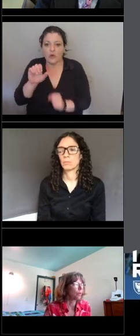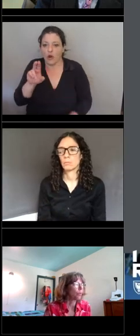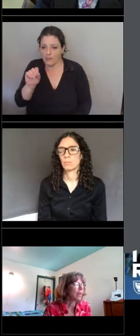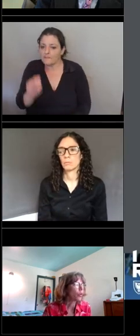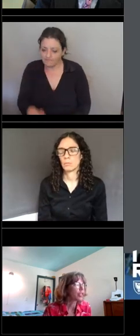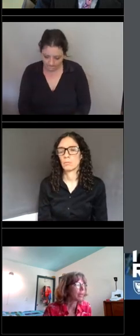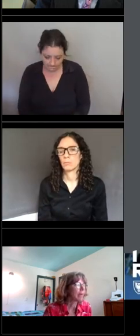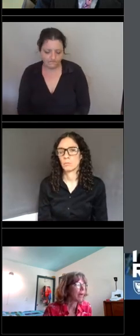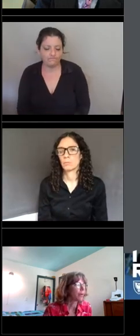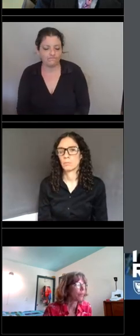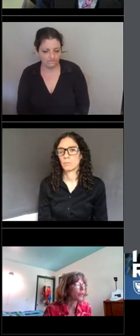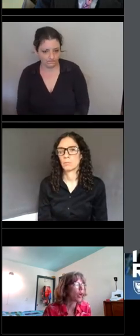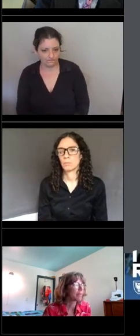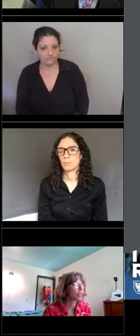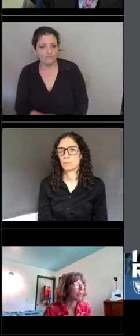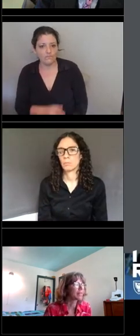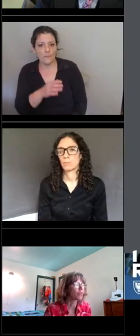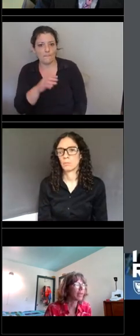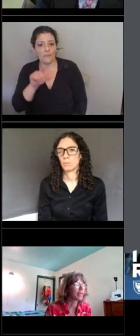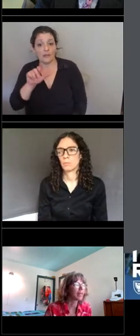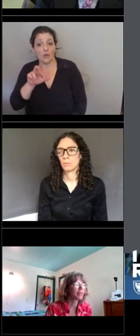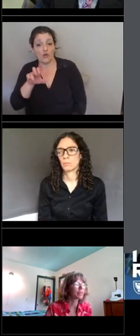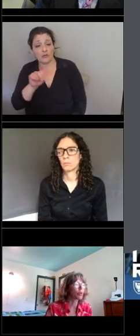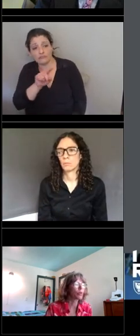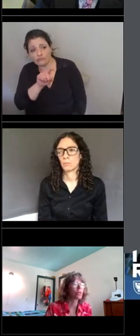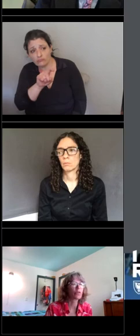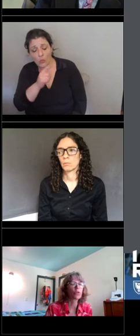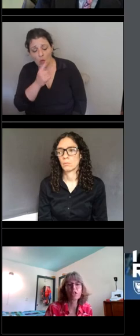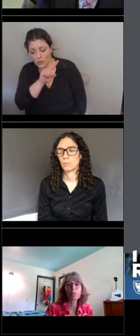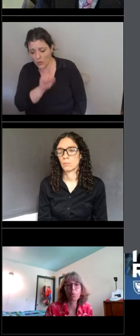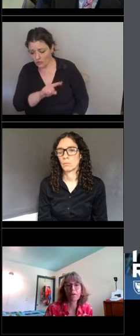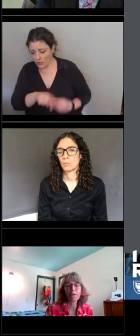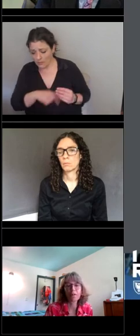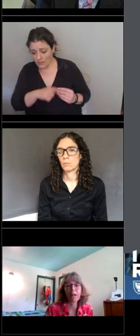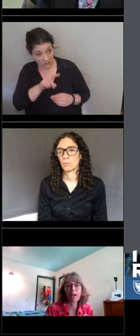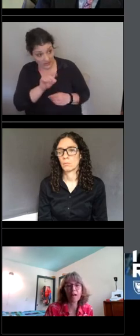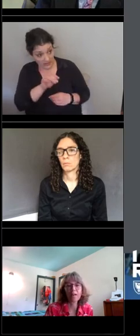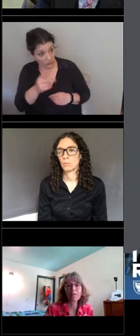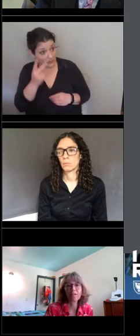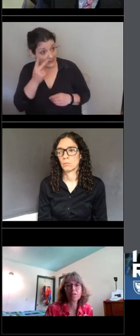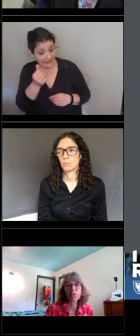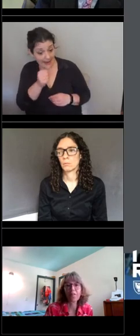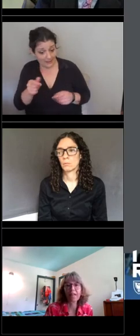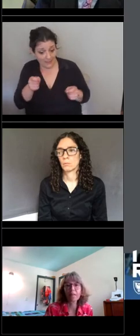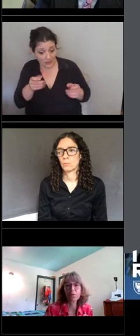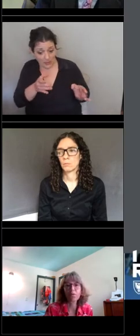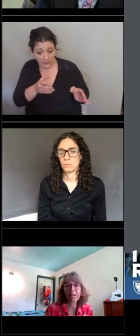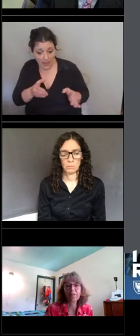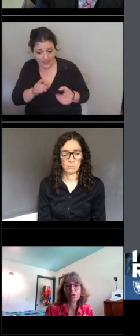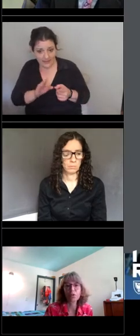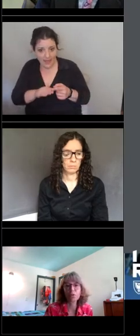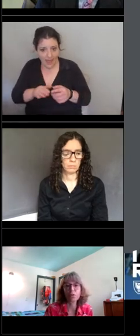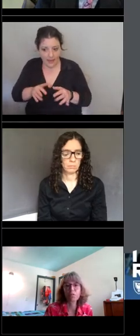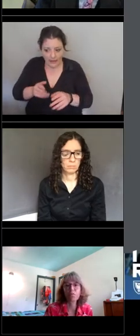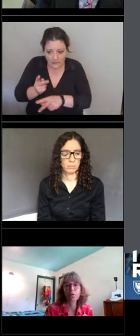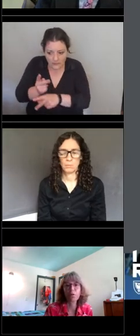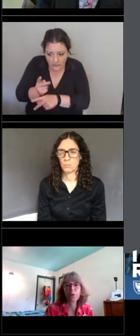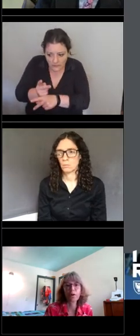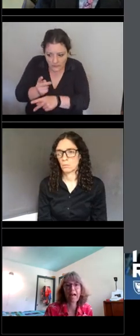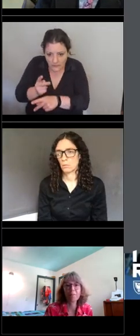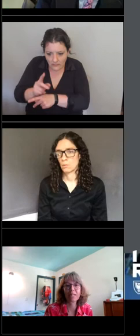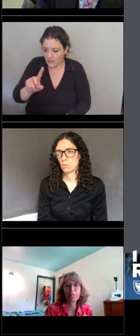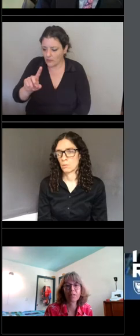And we have a question about whether you saw any management plans that regulate the disposal of dredge spoil so that they can be used for beneficial